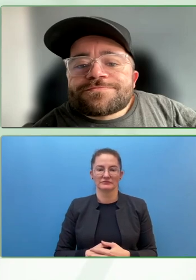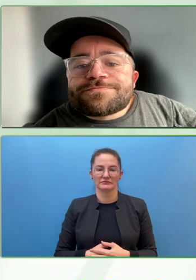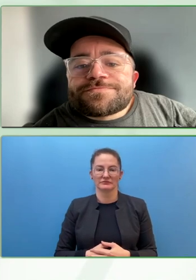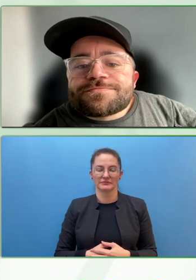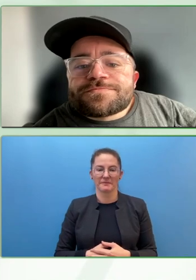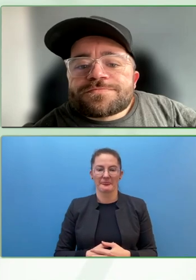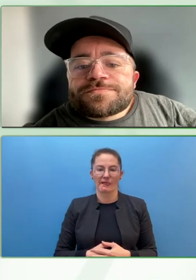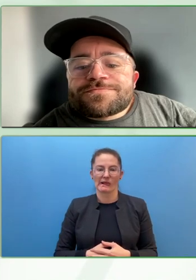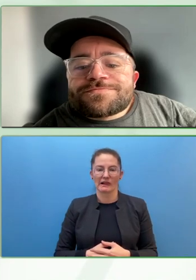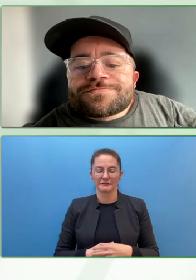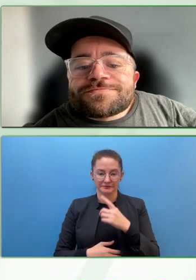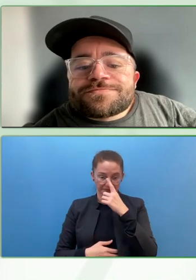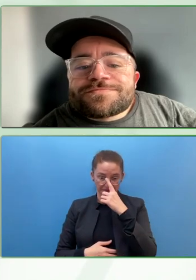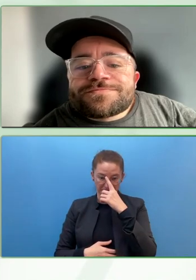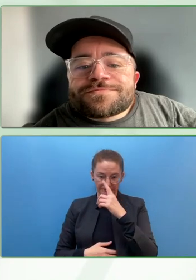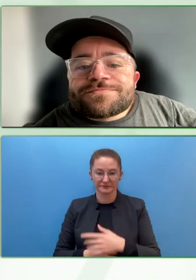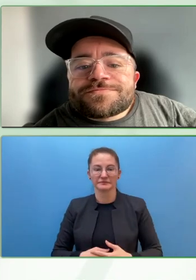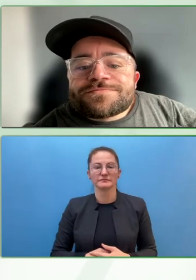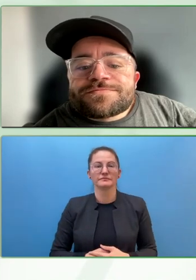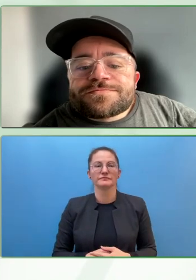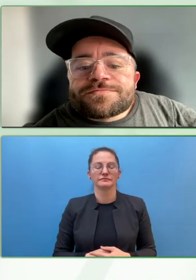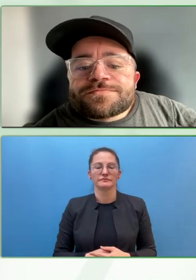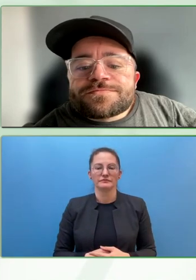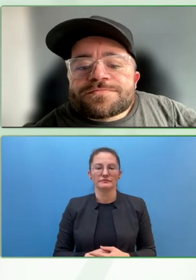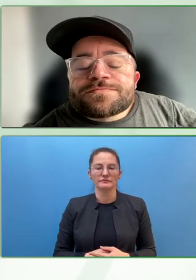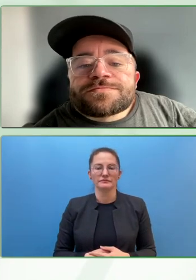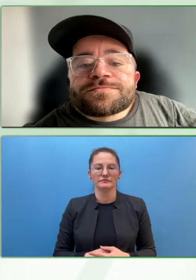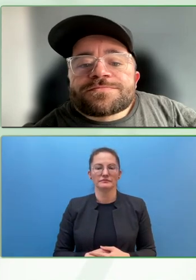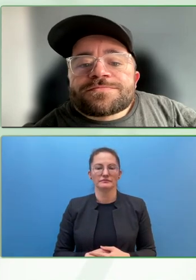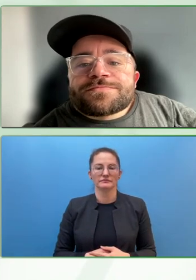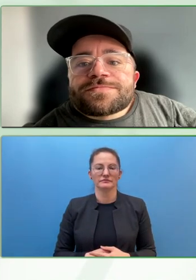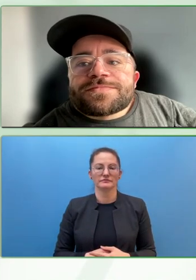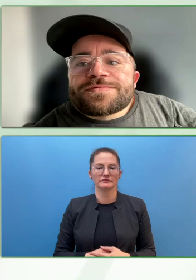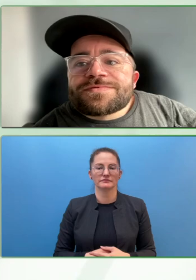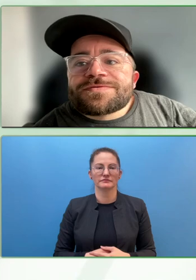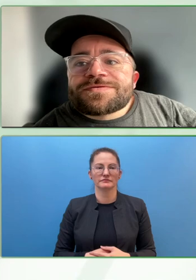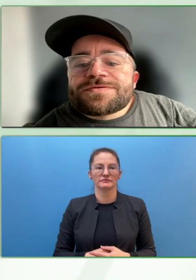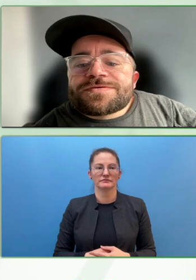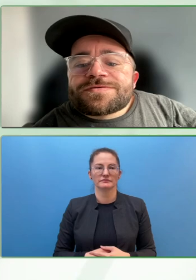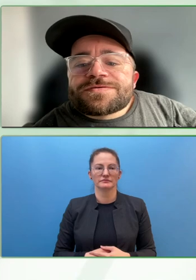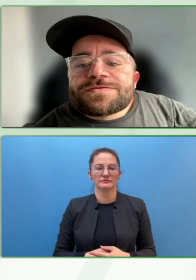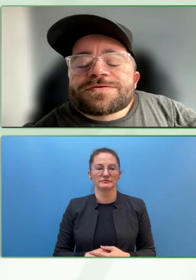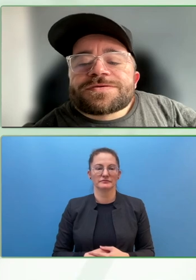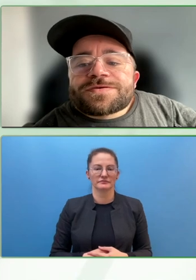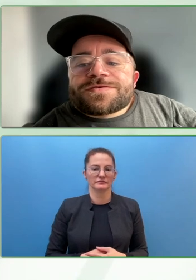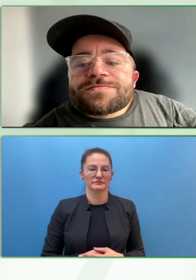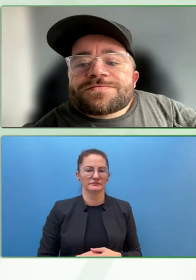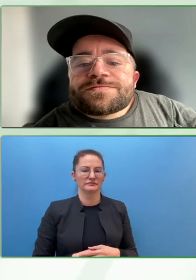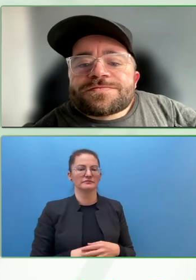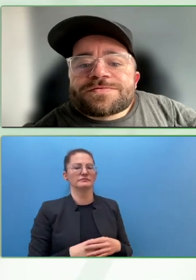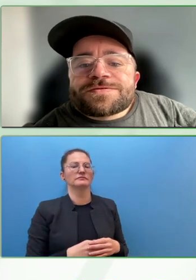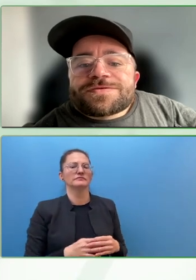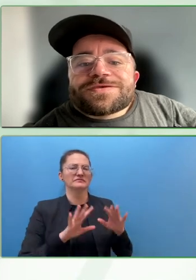Okay, so there was some problem with the stream. I hope that it will be uploaded soon enough. So let's just keep